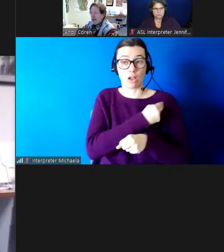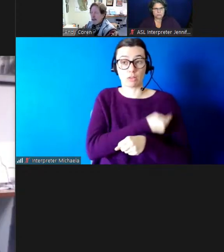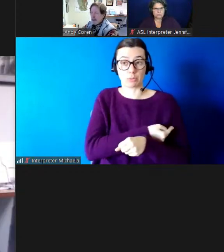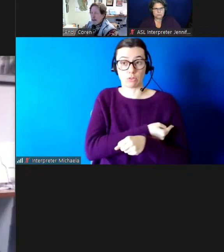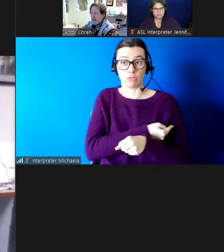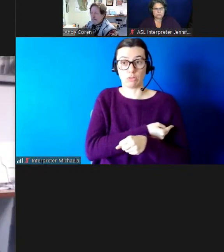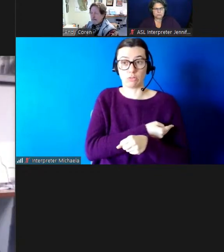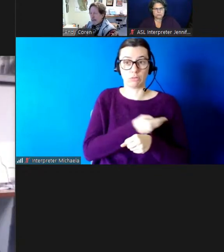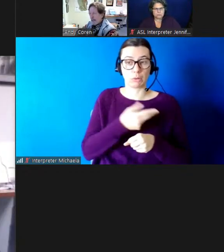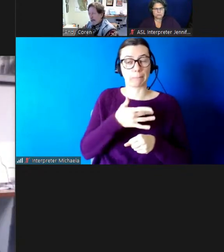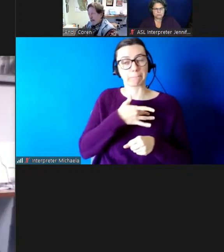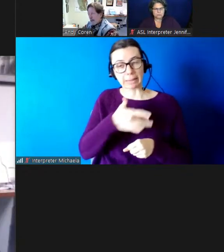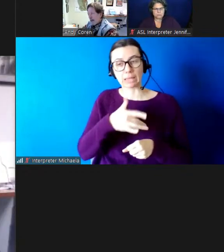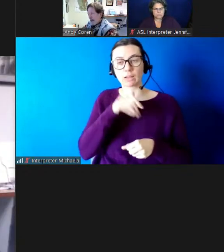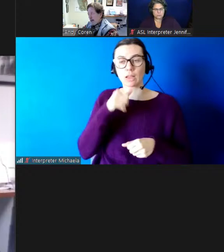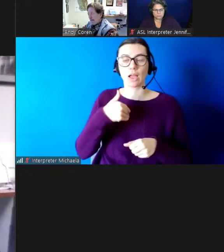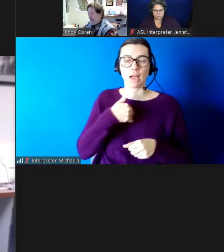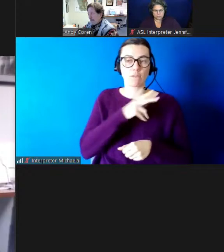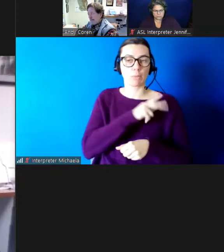care